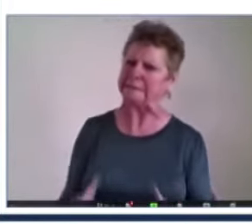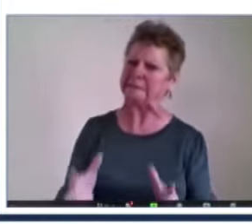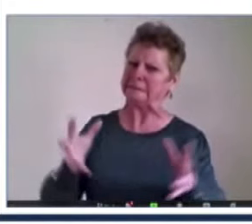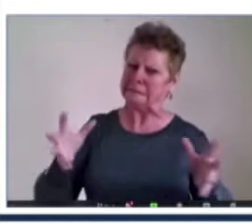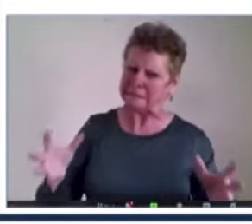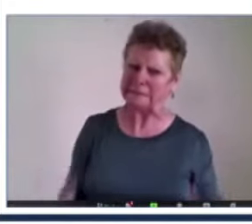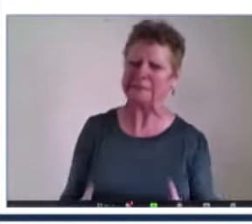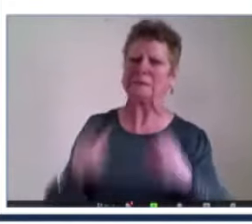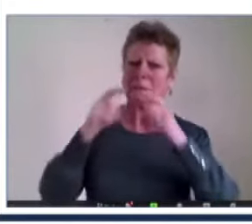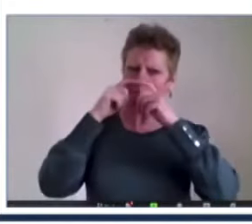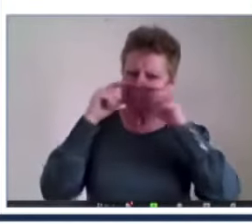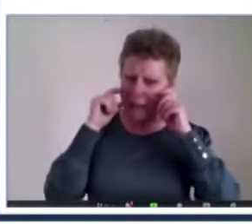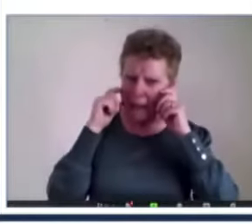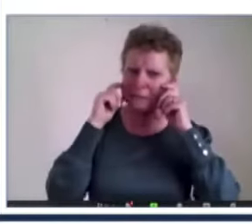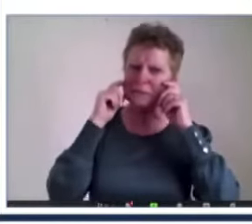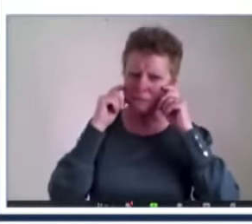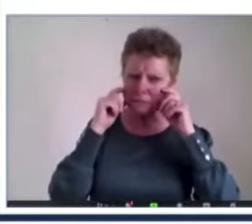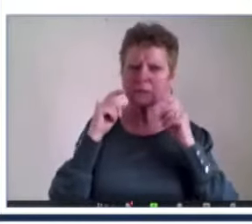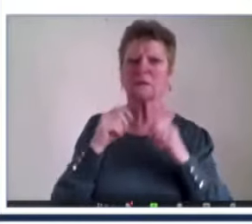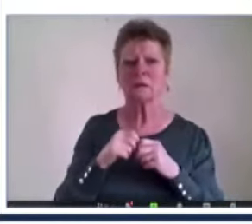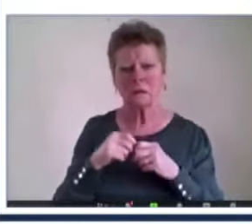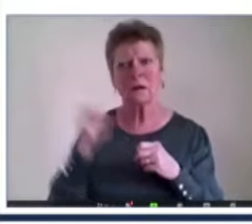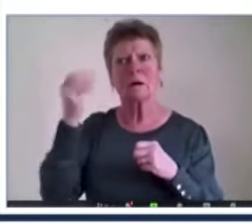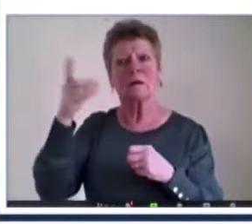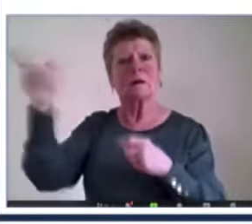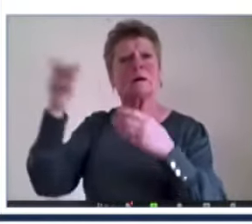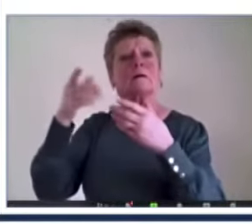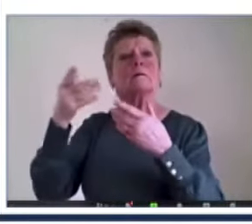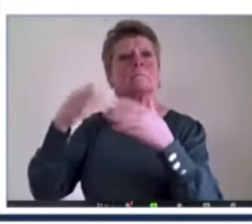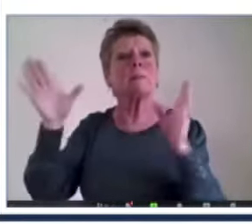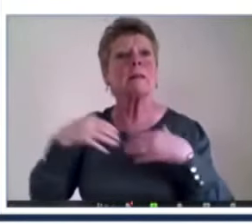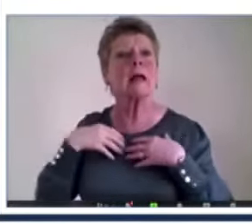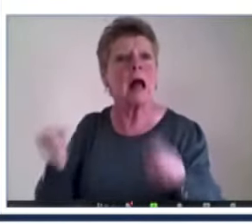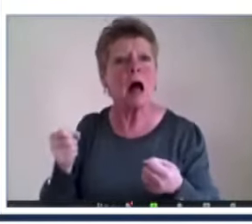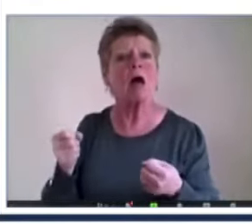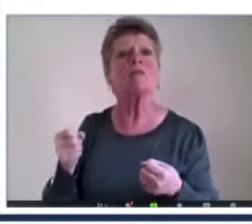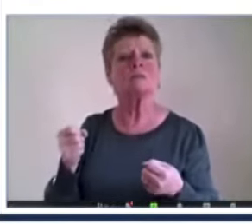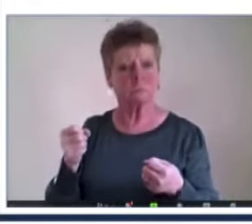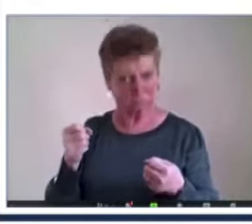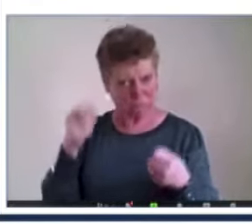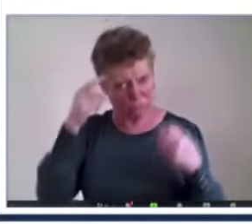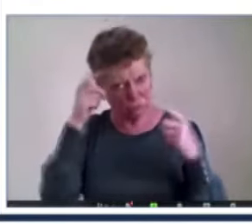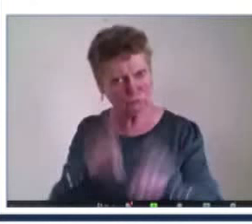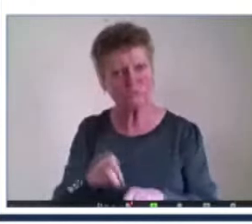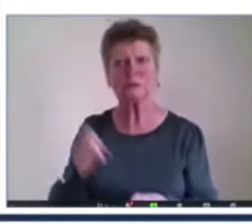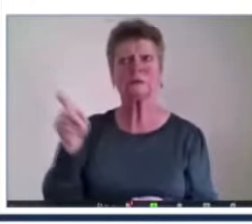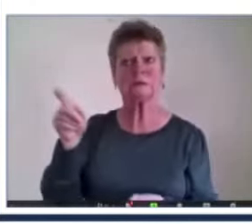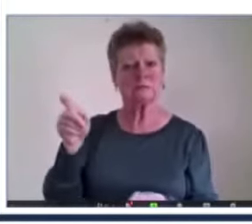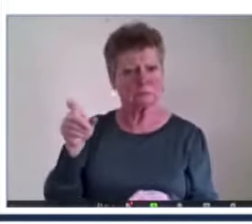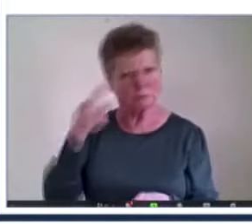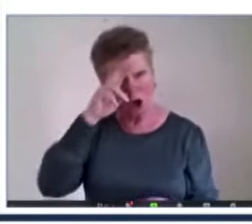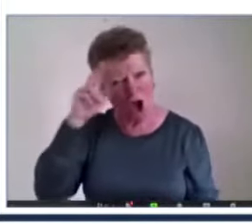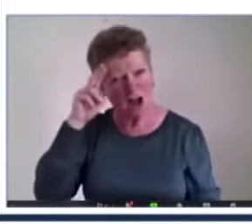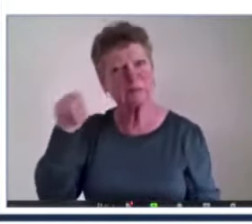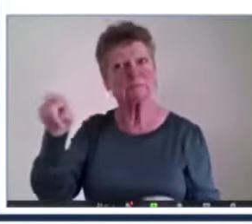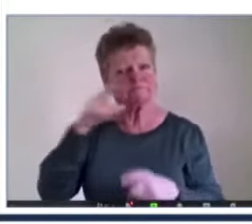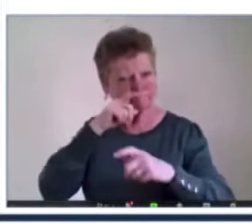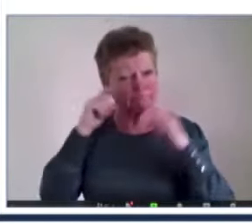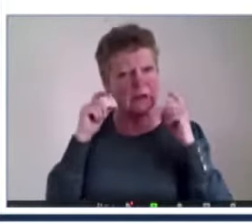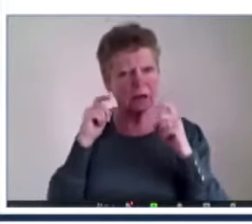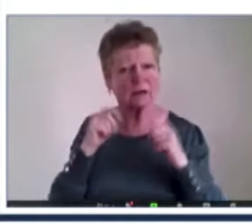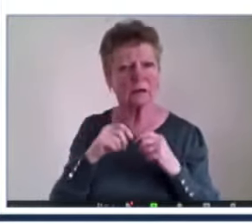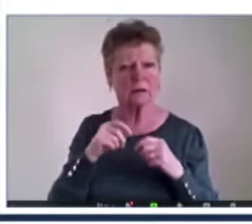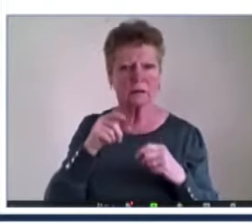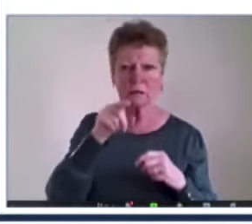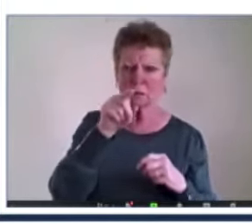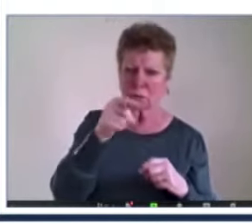still mask up. Many public health experts outside of that are doing the same. I guess you say folks know what to